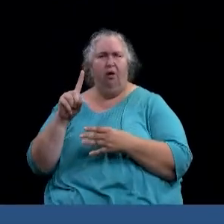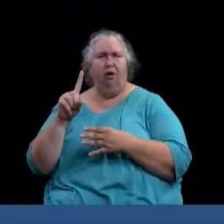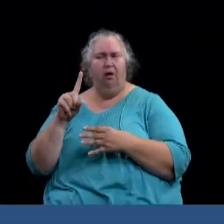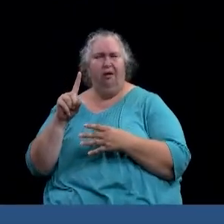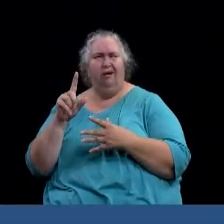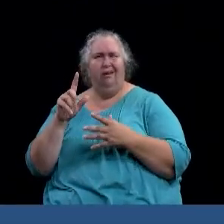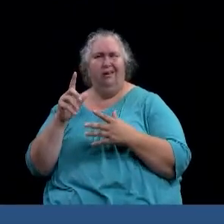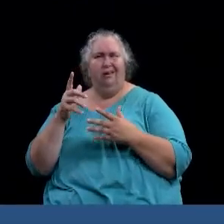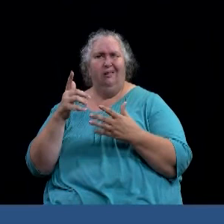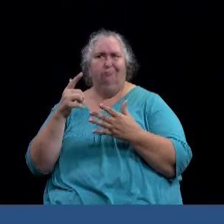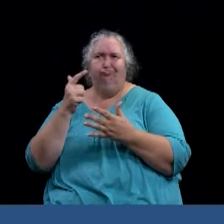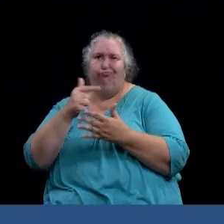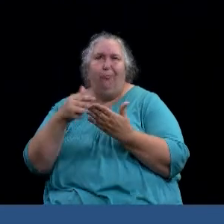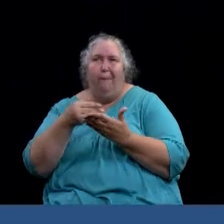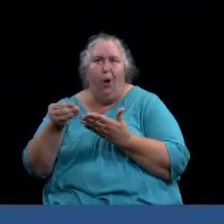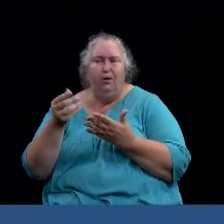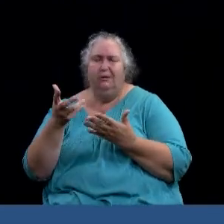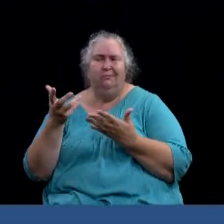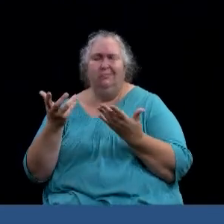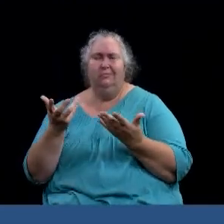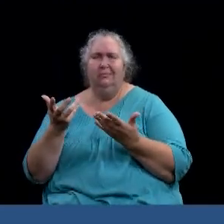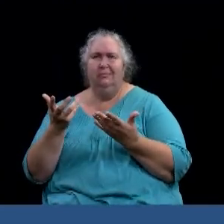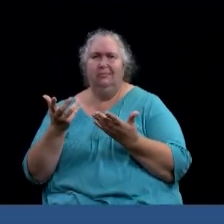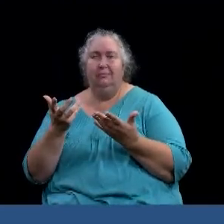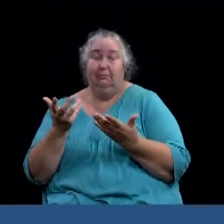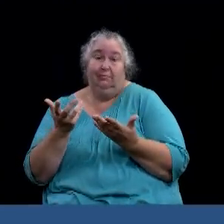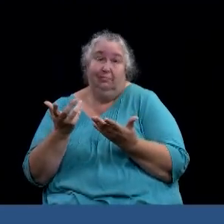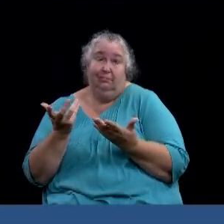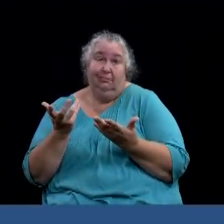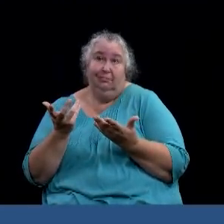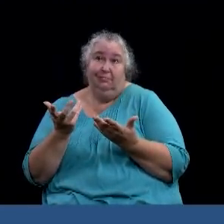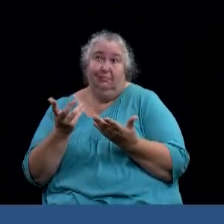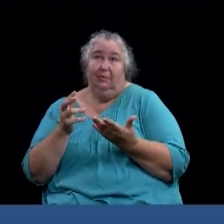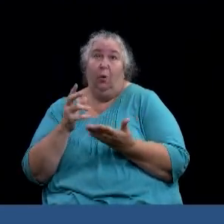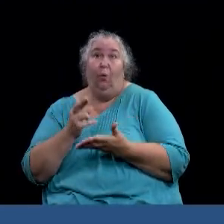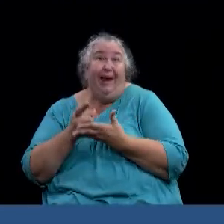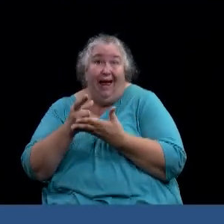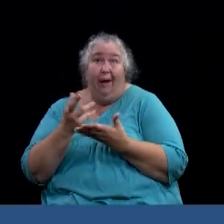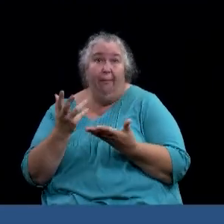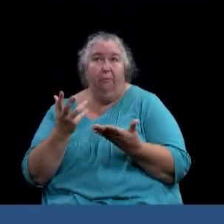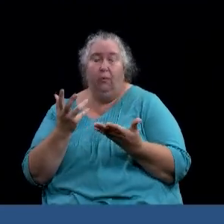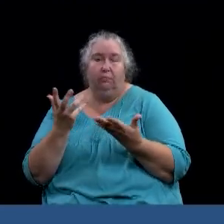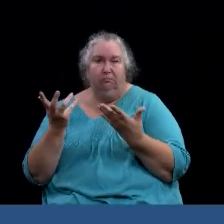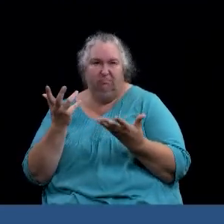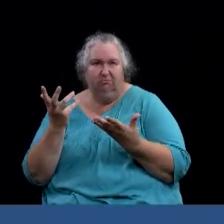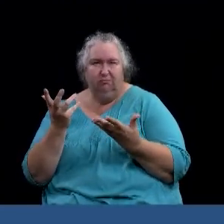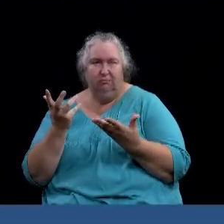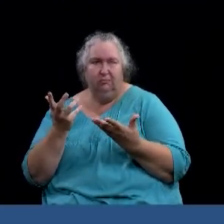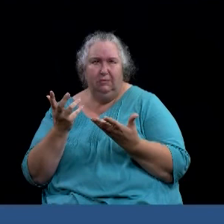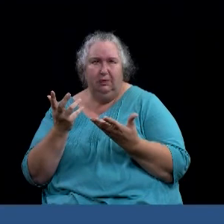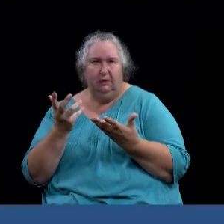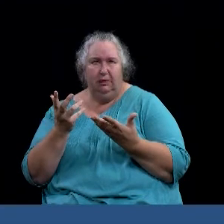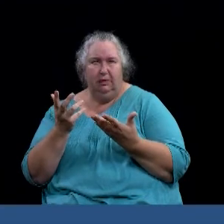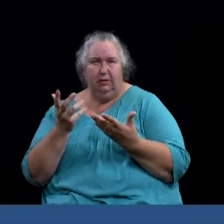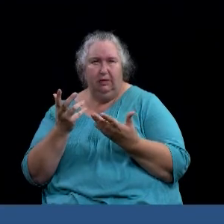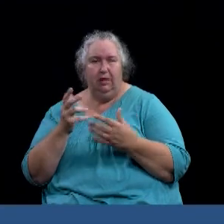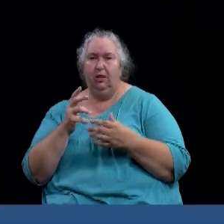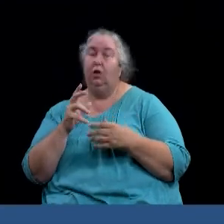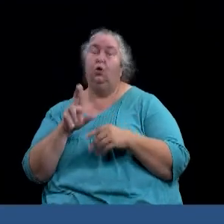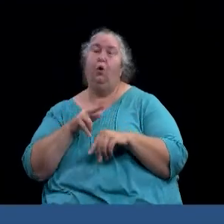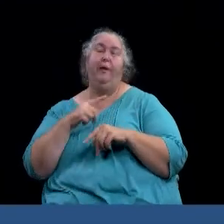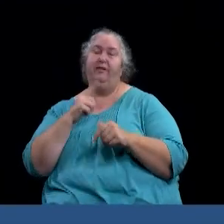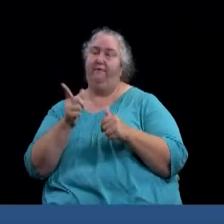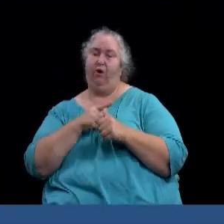I guess, rehab. Sure. I just it's usually the first thing I look at is who's doing it, who are the parties, what's